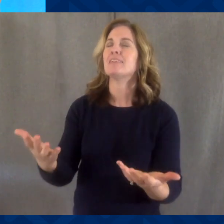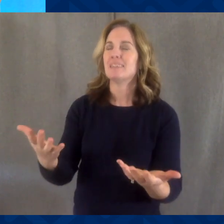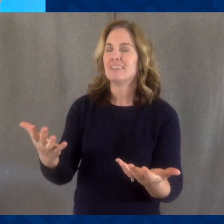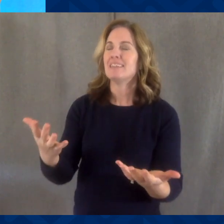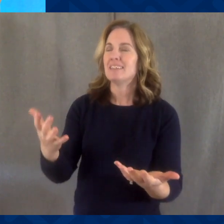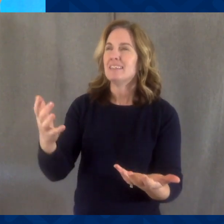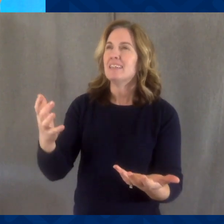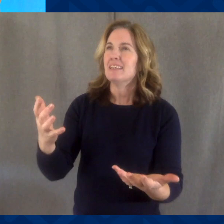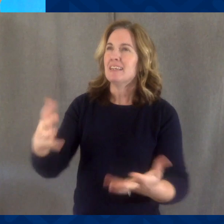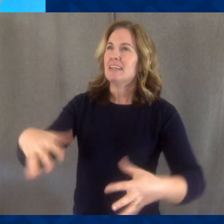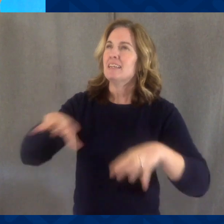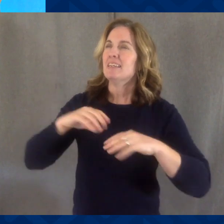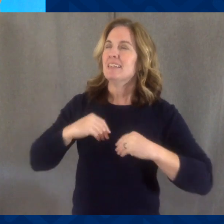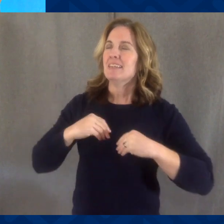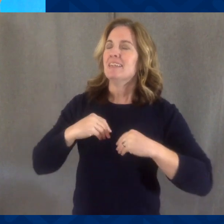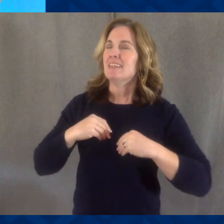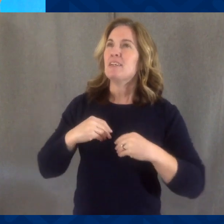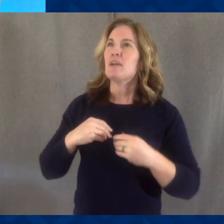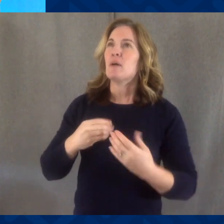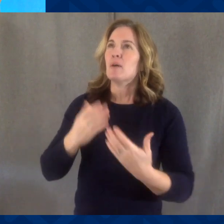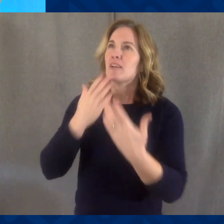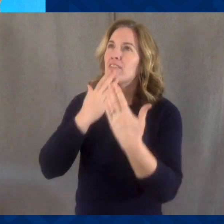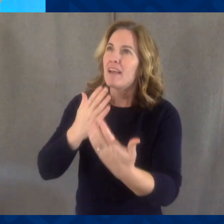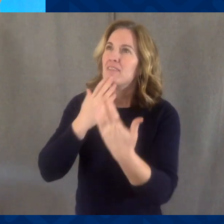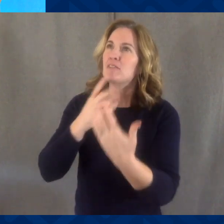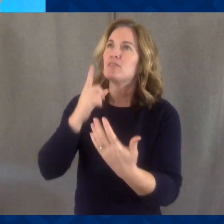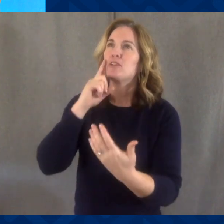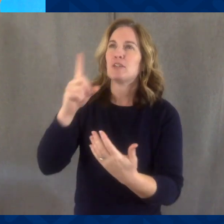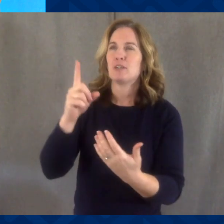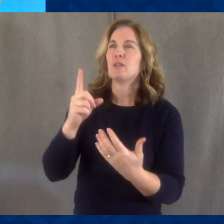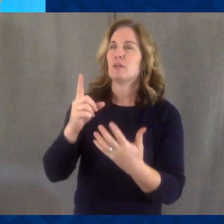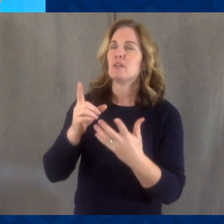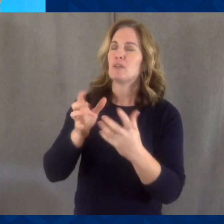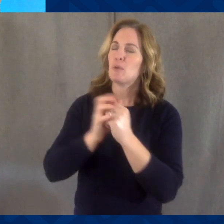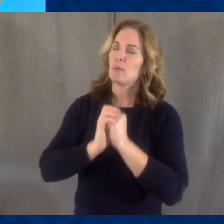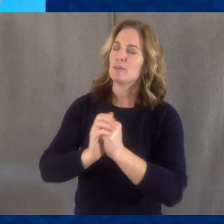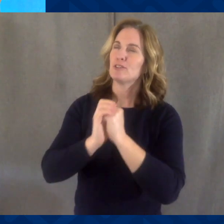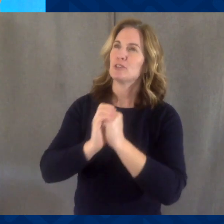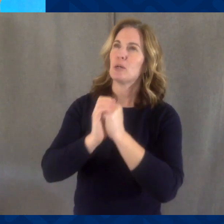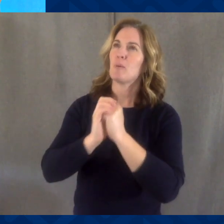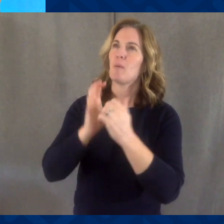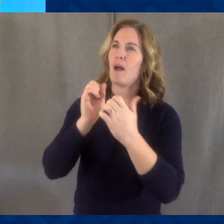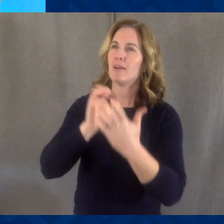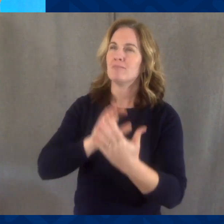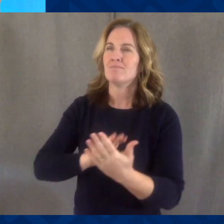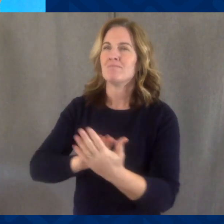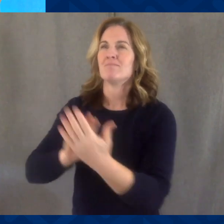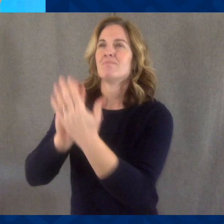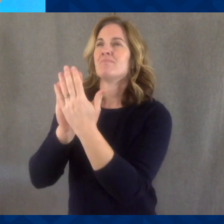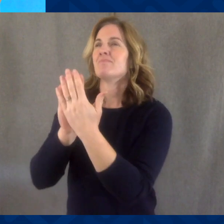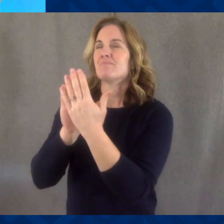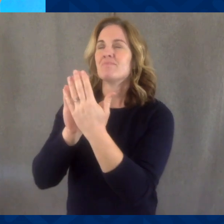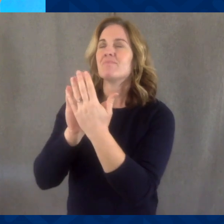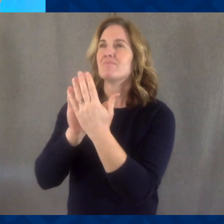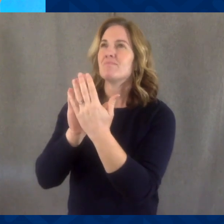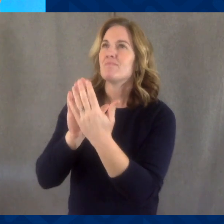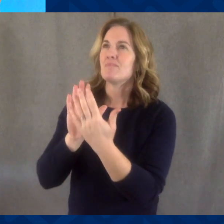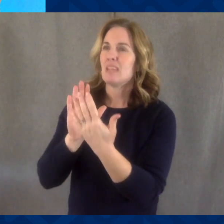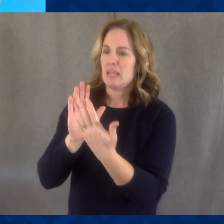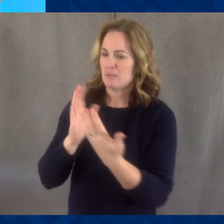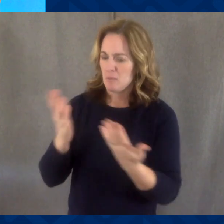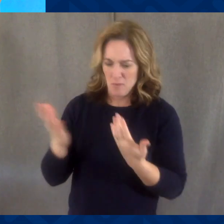you. Would you draw us to you in worship, Jesus? Would you meet each of us where we are,